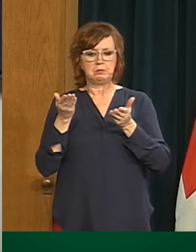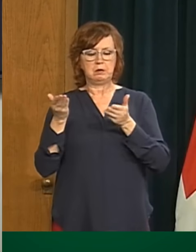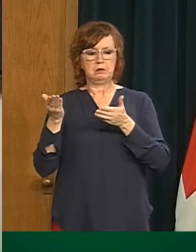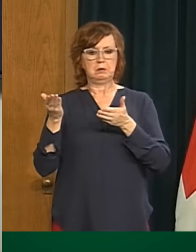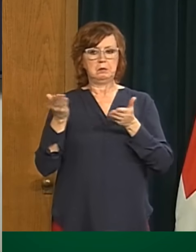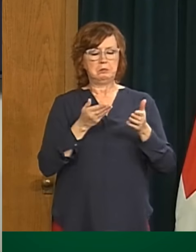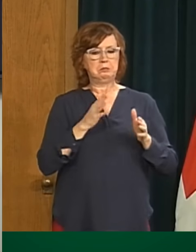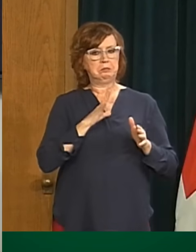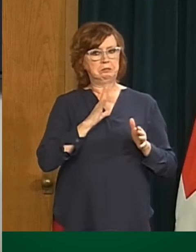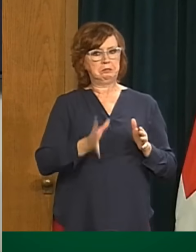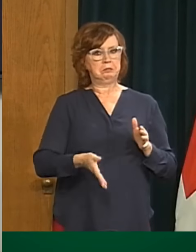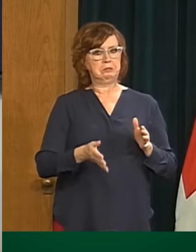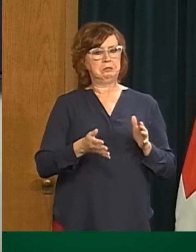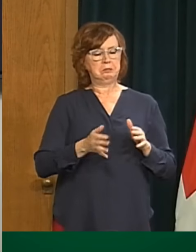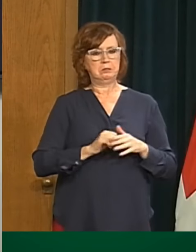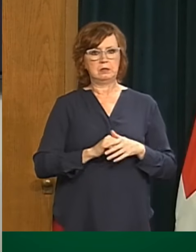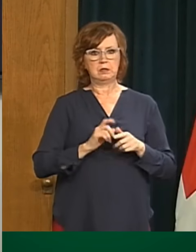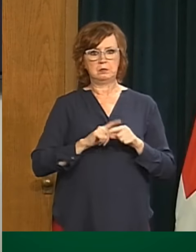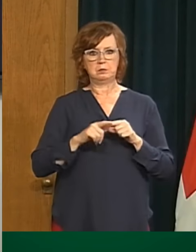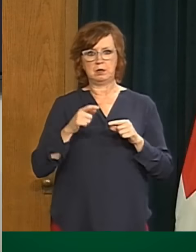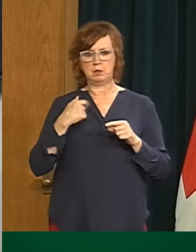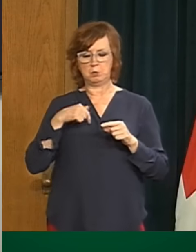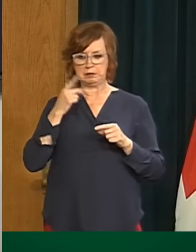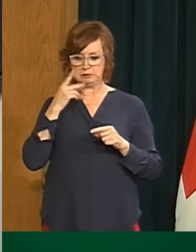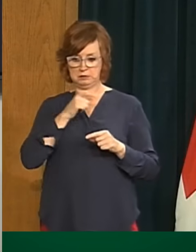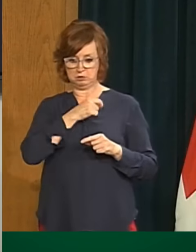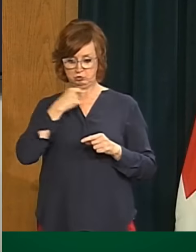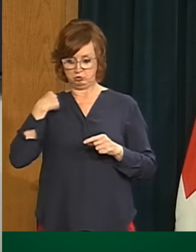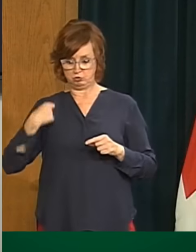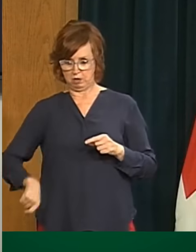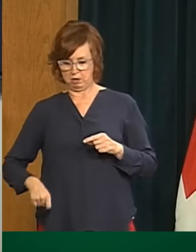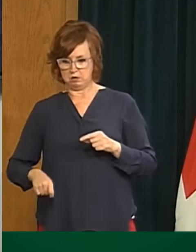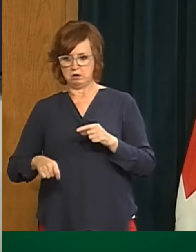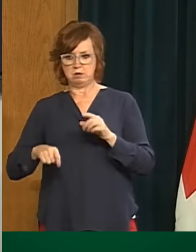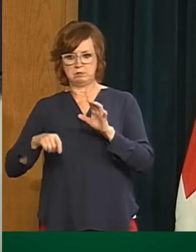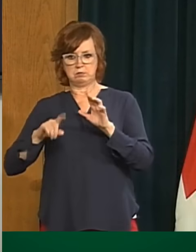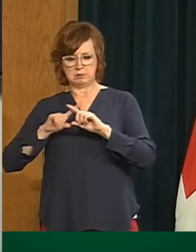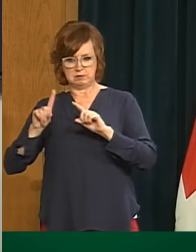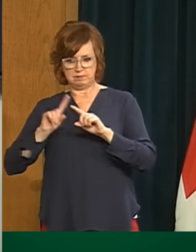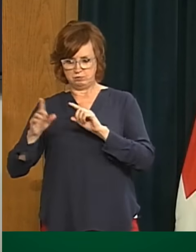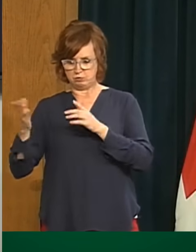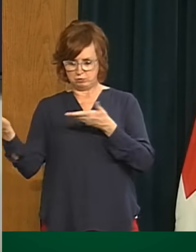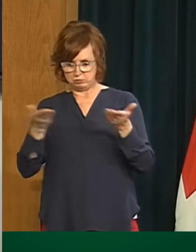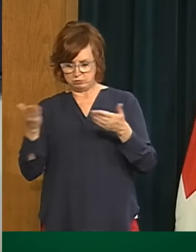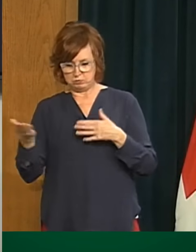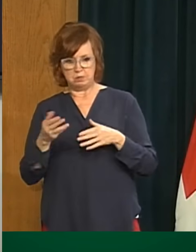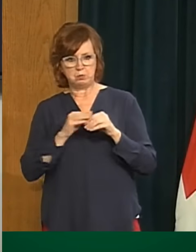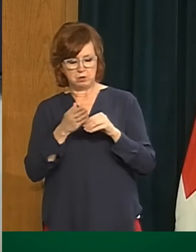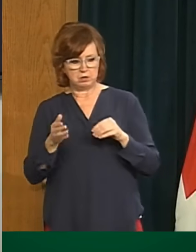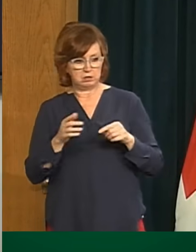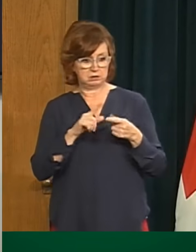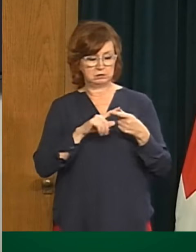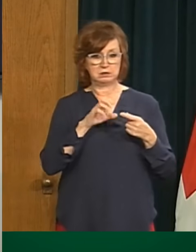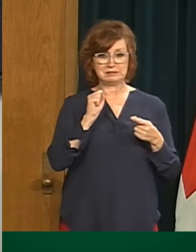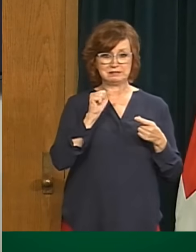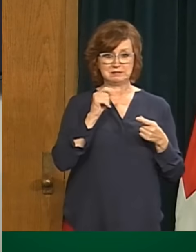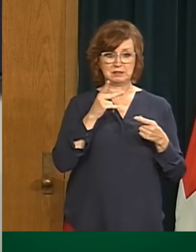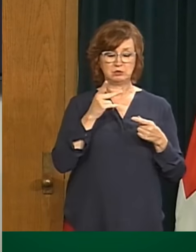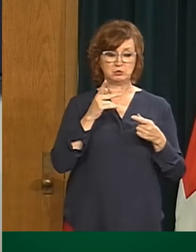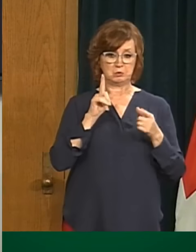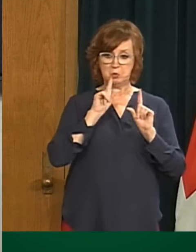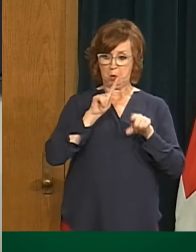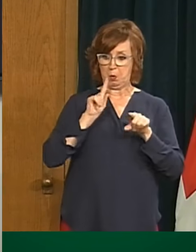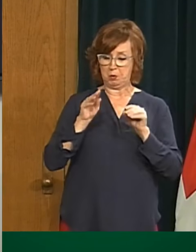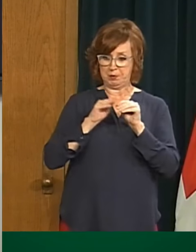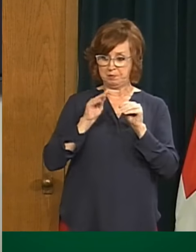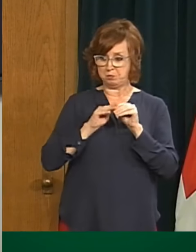market. This need is not a Saskatchewan only need with respect to how it impacts providers outside of